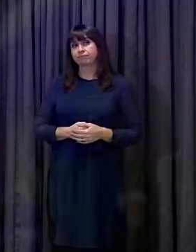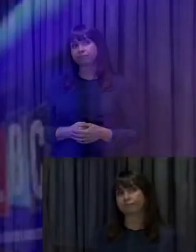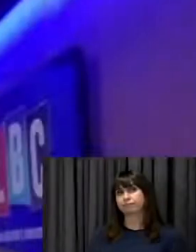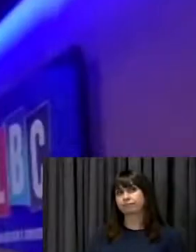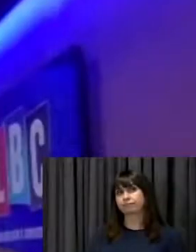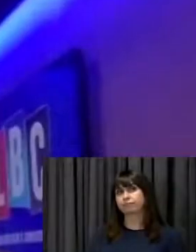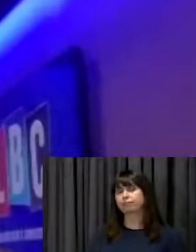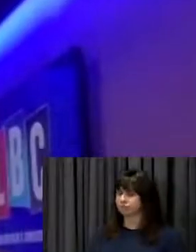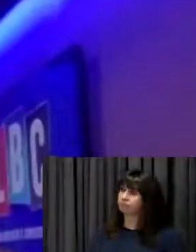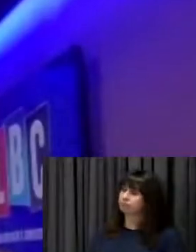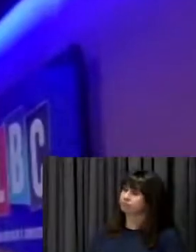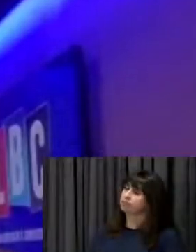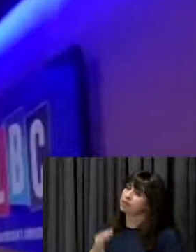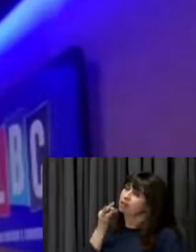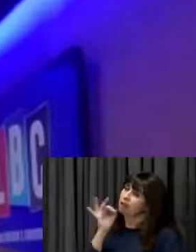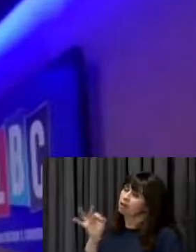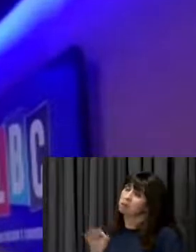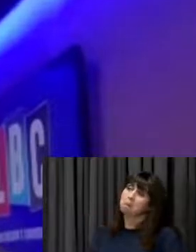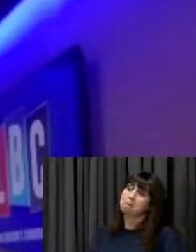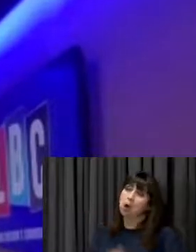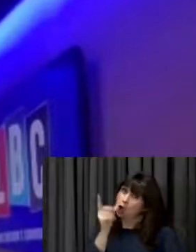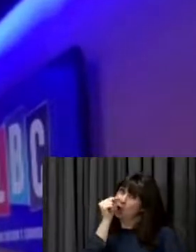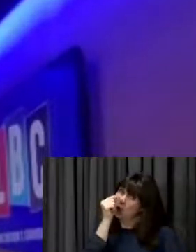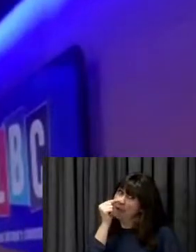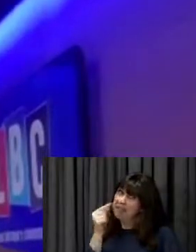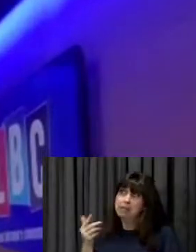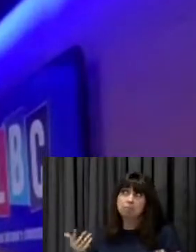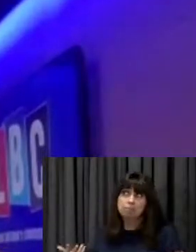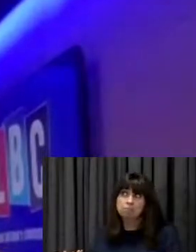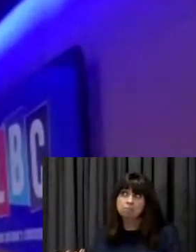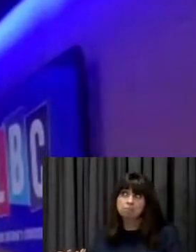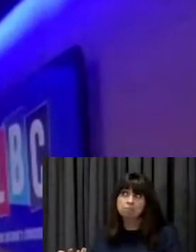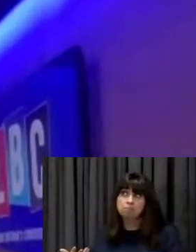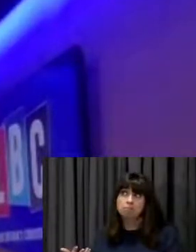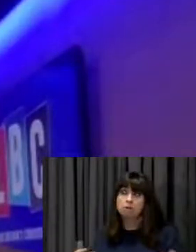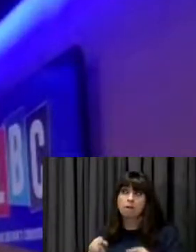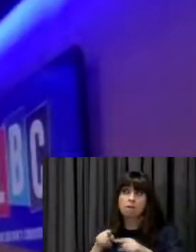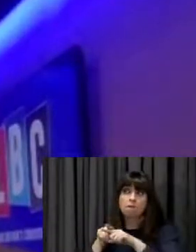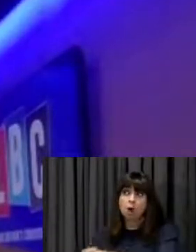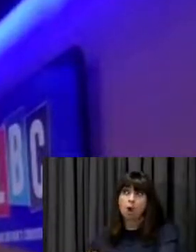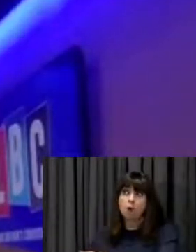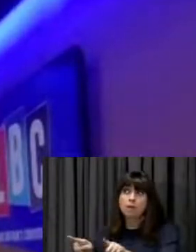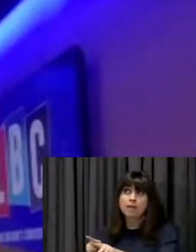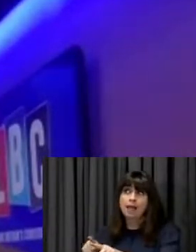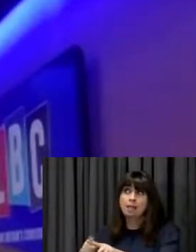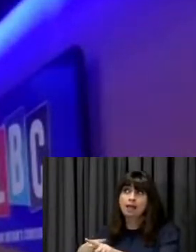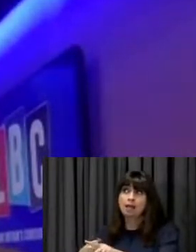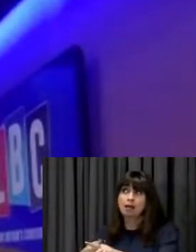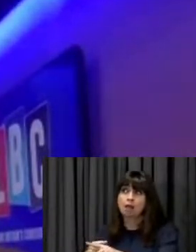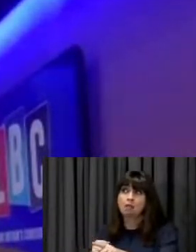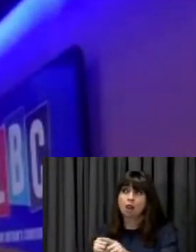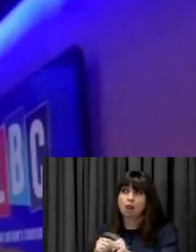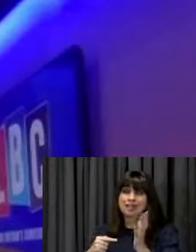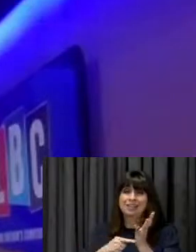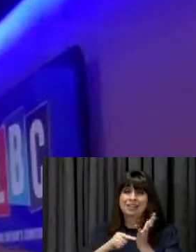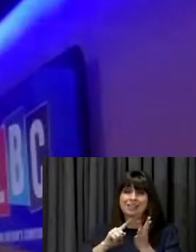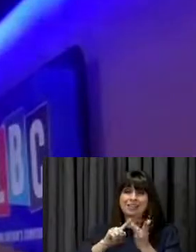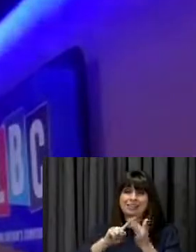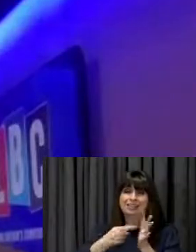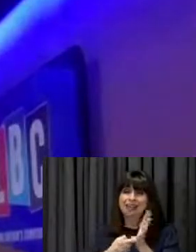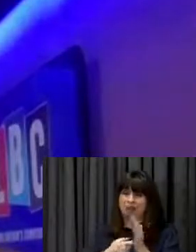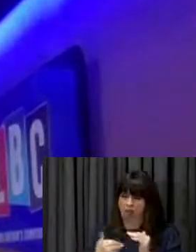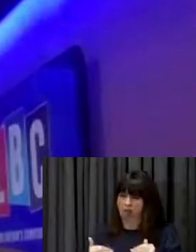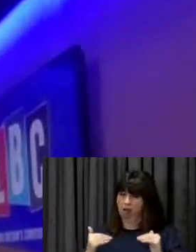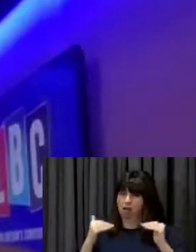Thank you. And another possible option would potentially be a tiered system. At the moment, Wales is the outlier, at least in